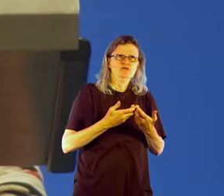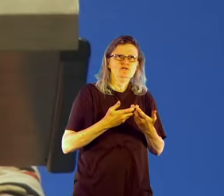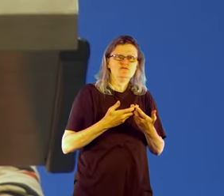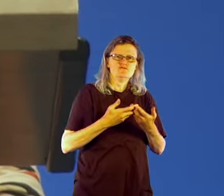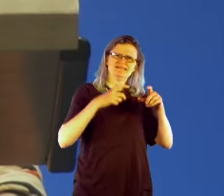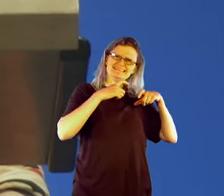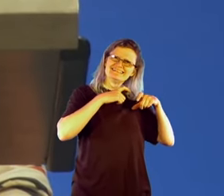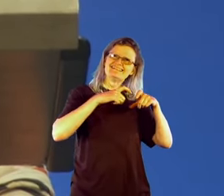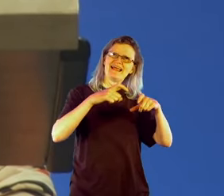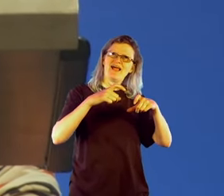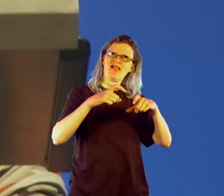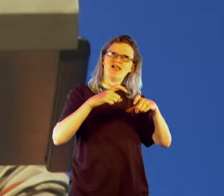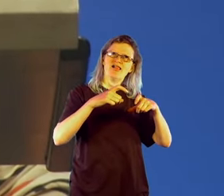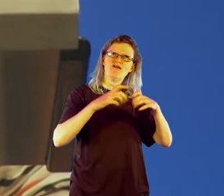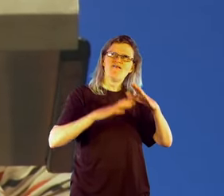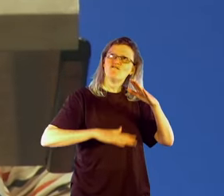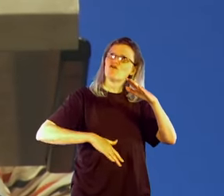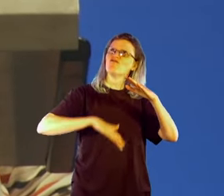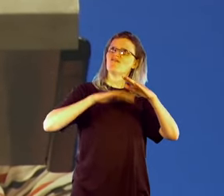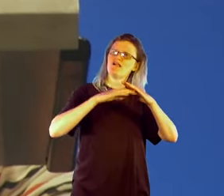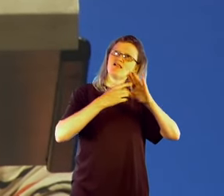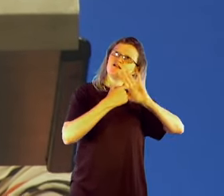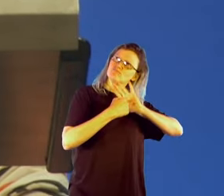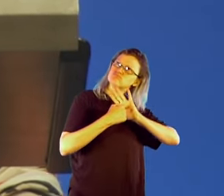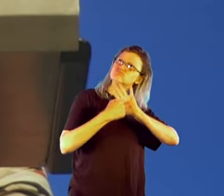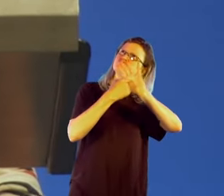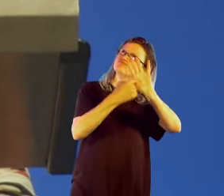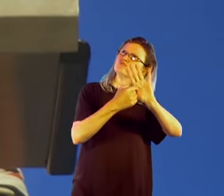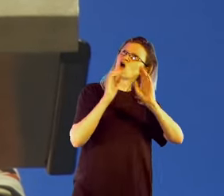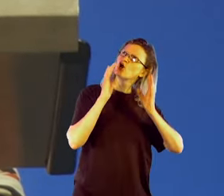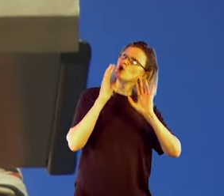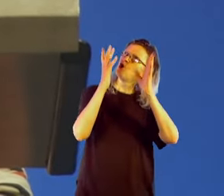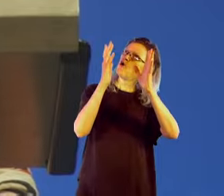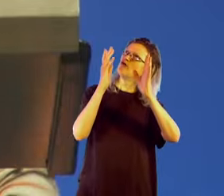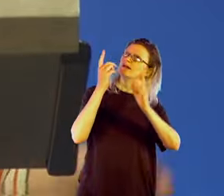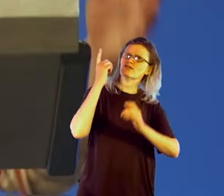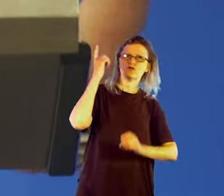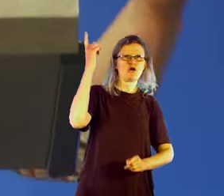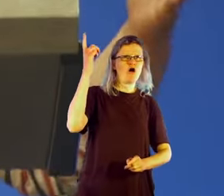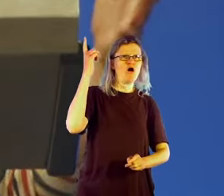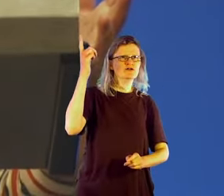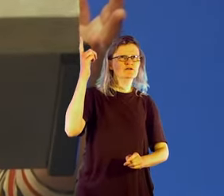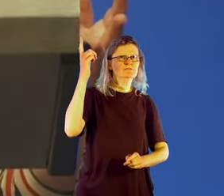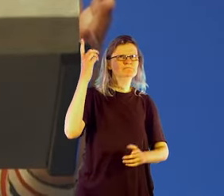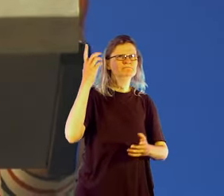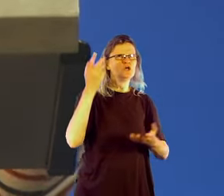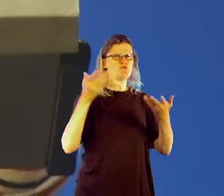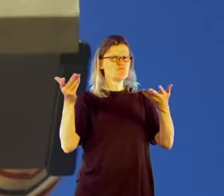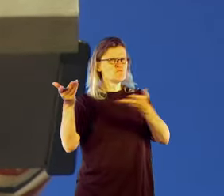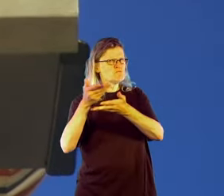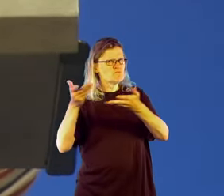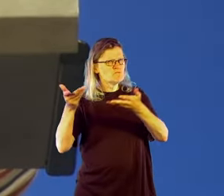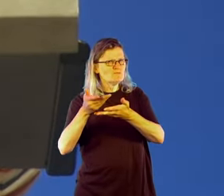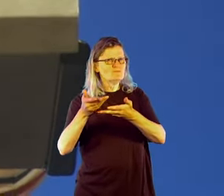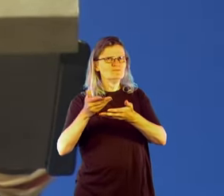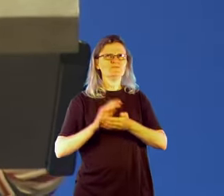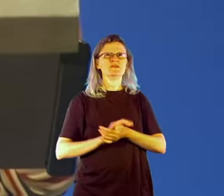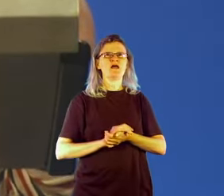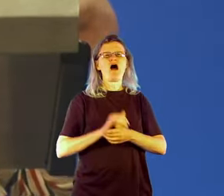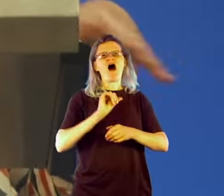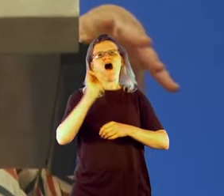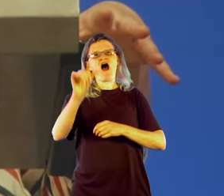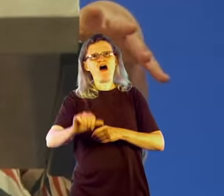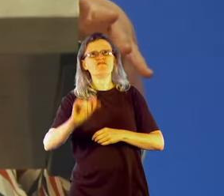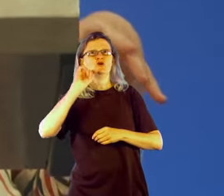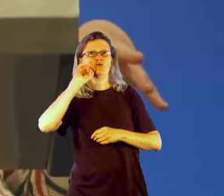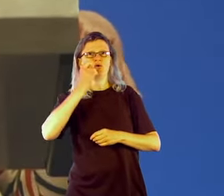we still fulfill that role of bringing glory to God? So take a couple of minutes, and then we will have time for